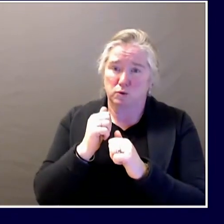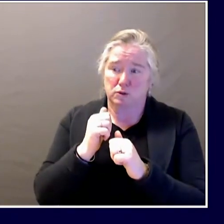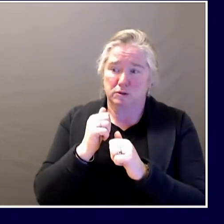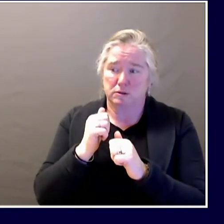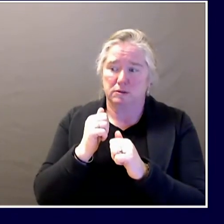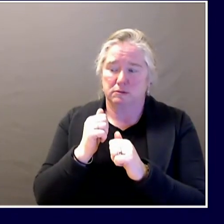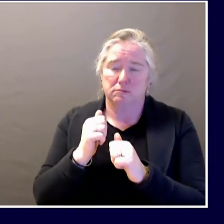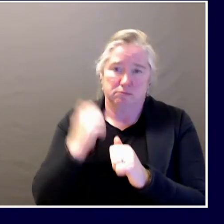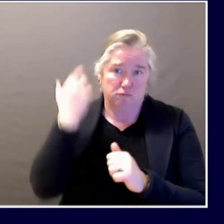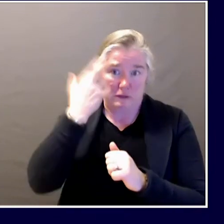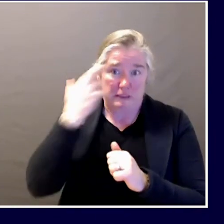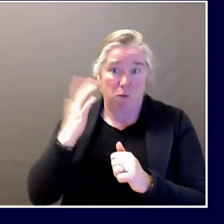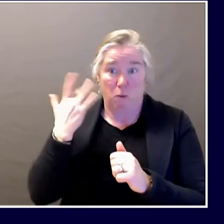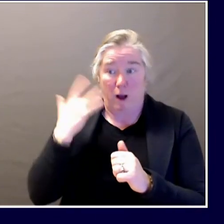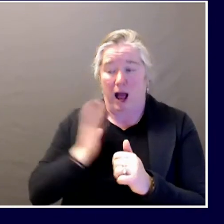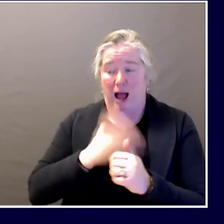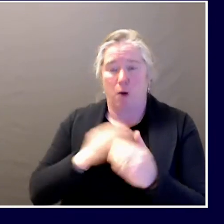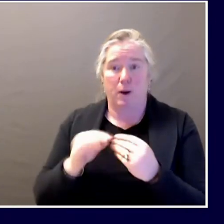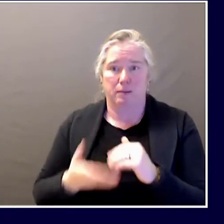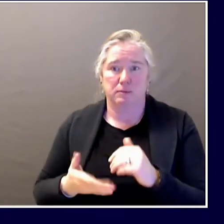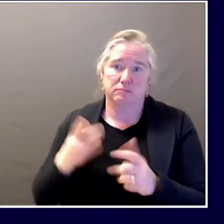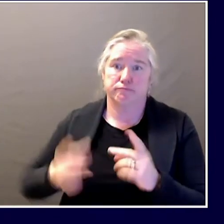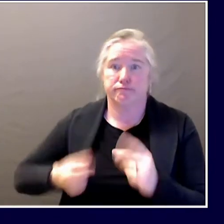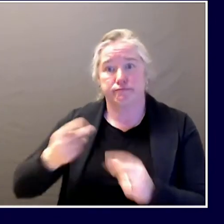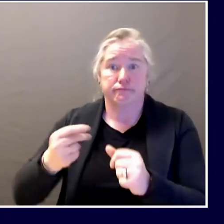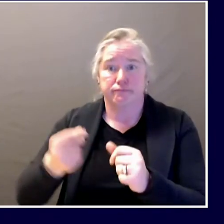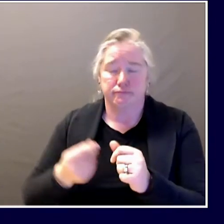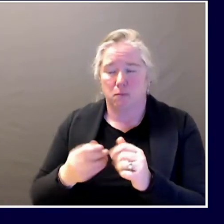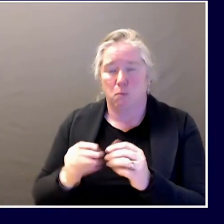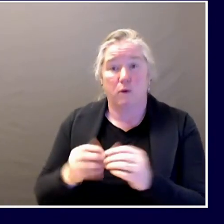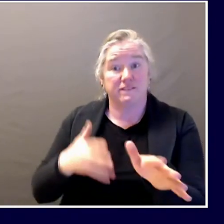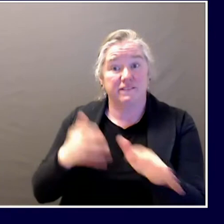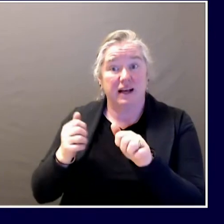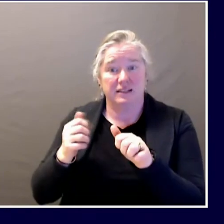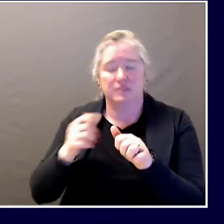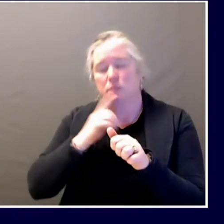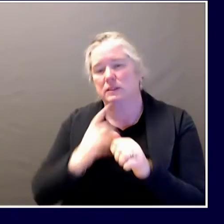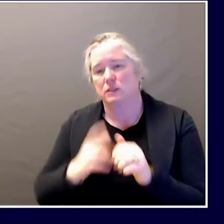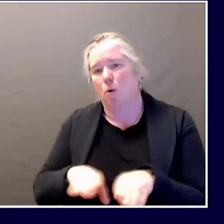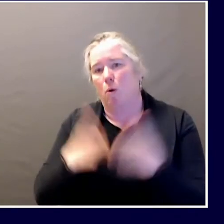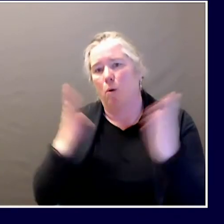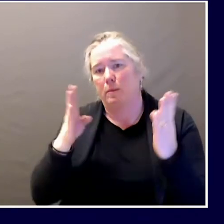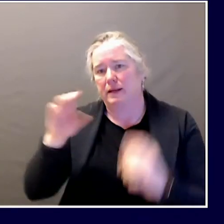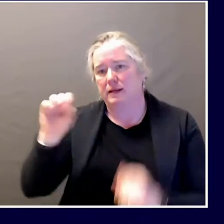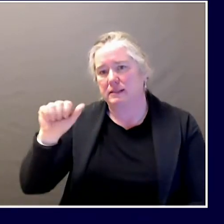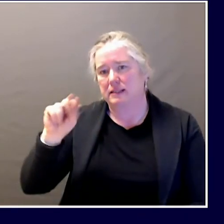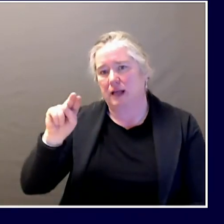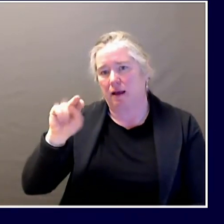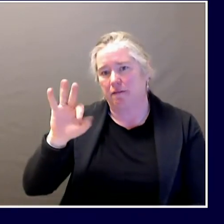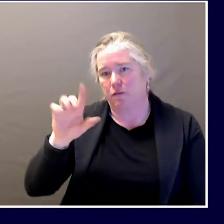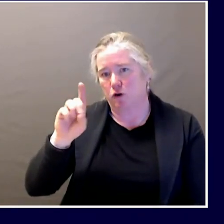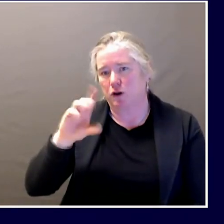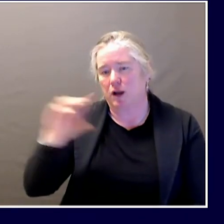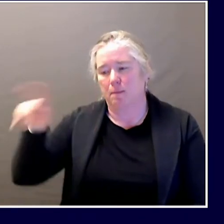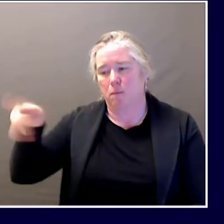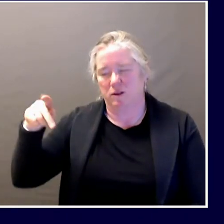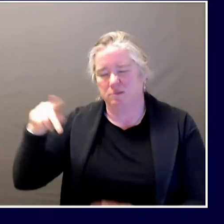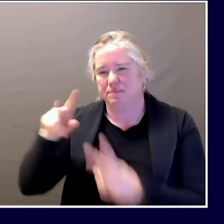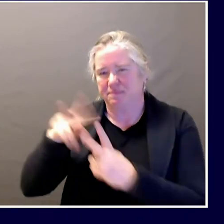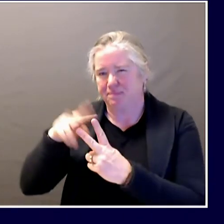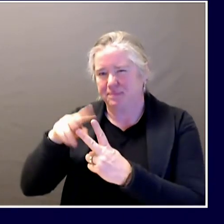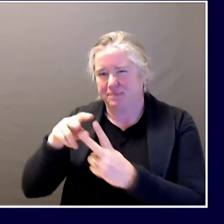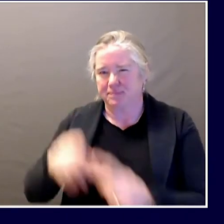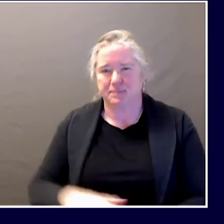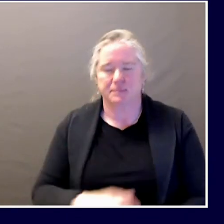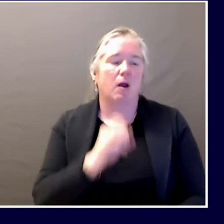acceleration is the activation and the bringing online of 2 large-scale public vaccination sites. Okay. And then one